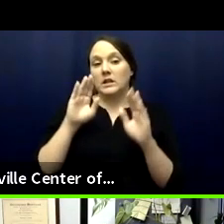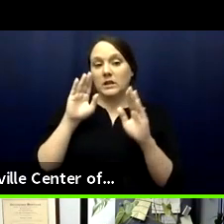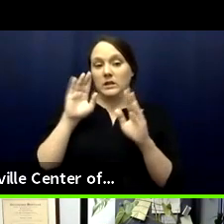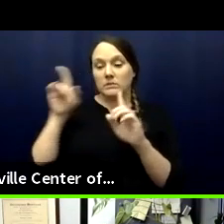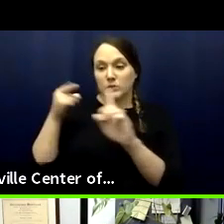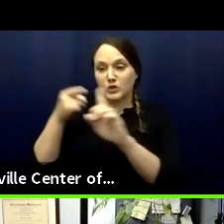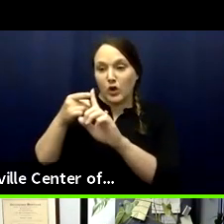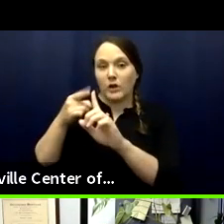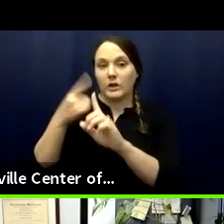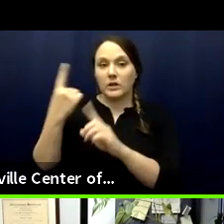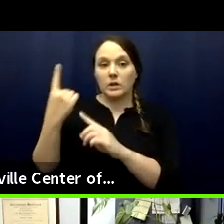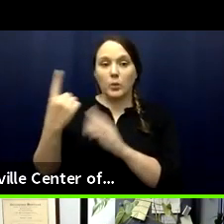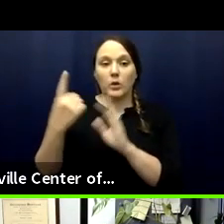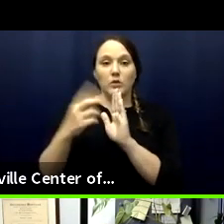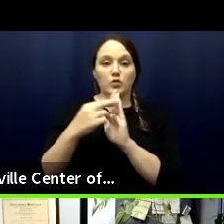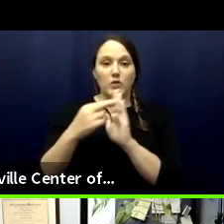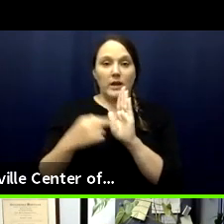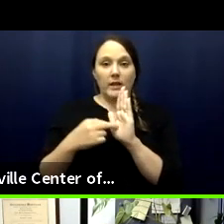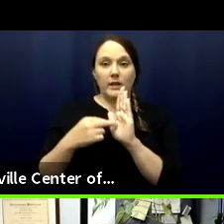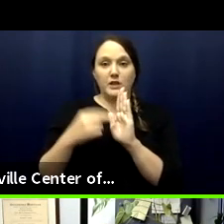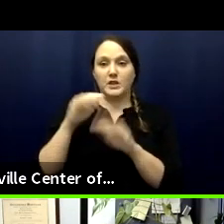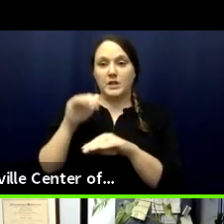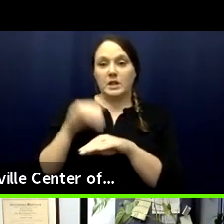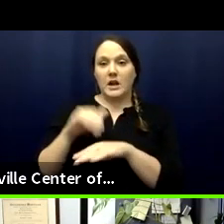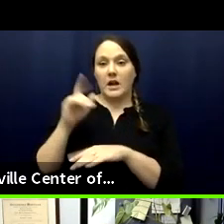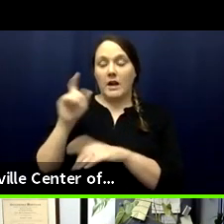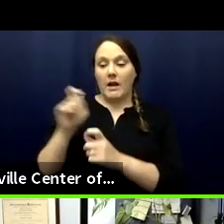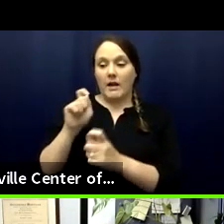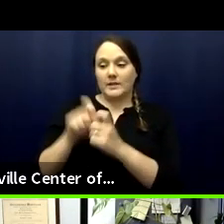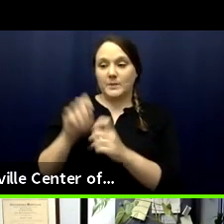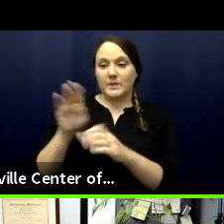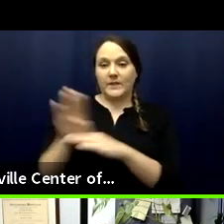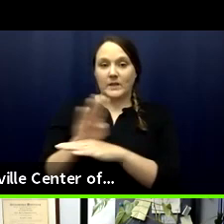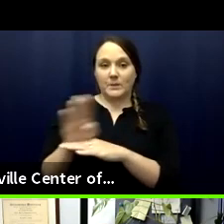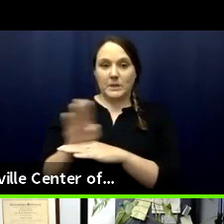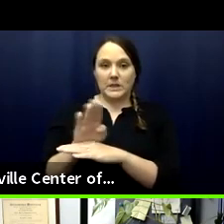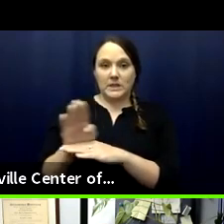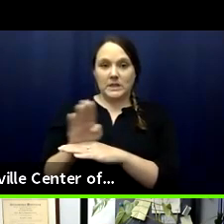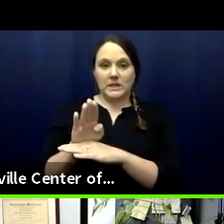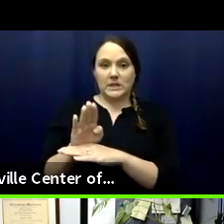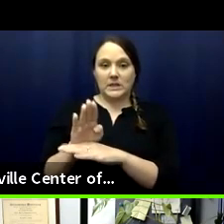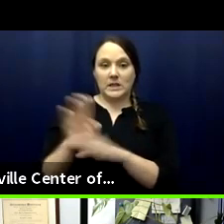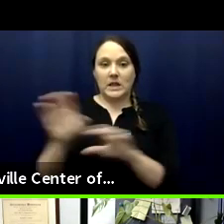target a regulation at a particular business that engages in